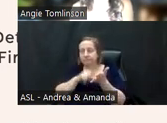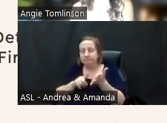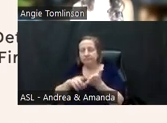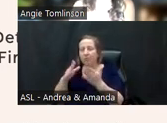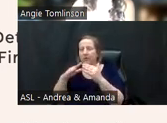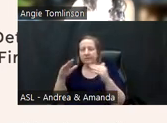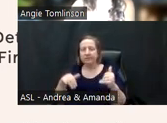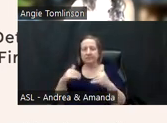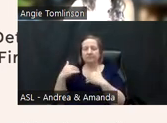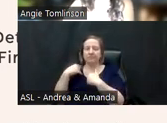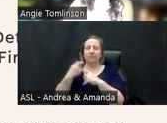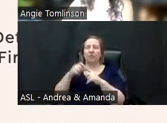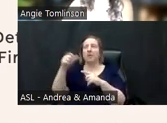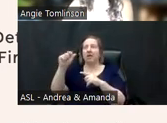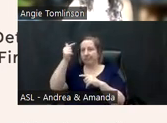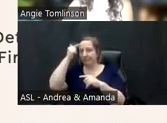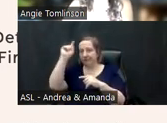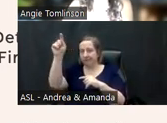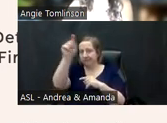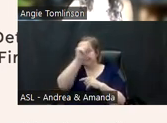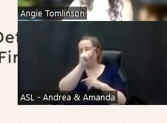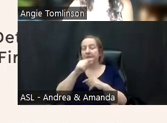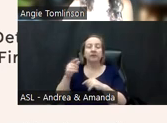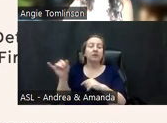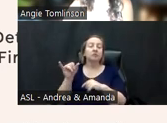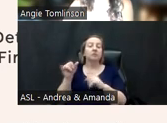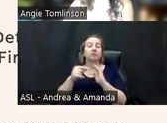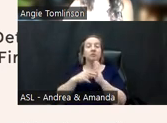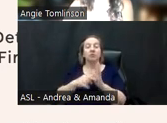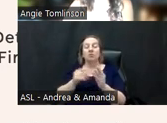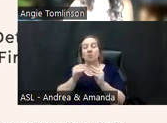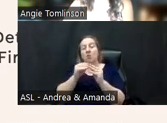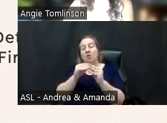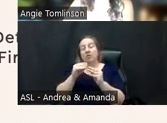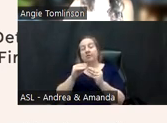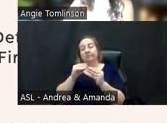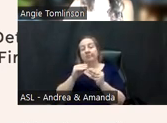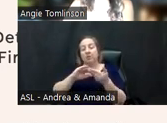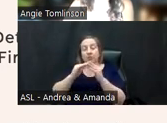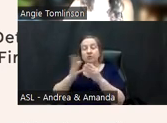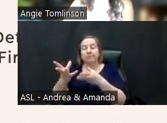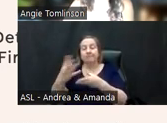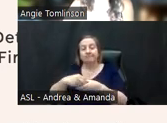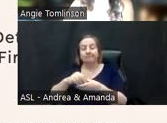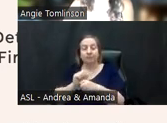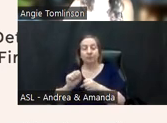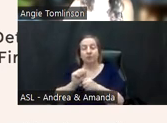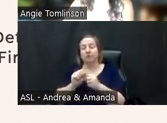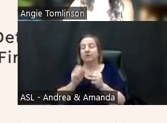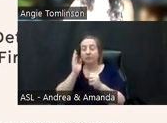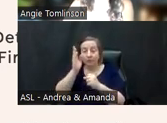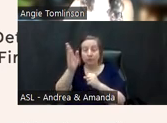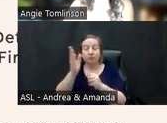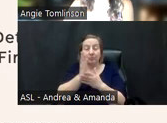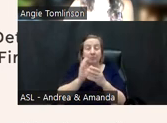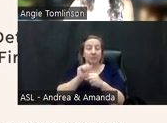of accountability from other jurisdictions. It also includes increased community engagement work. Future phases of work will develop